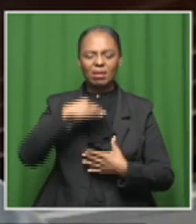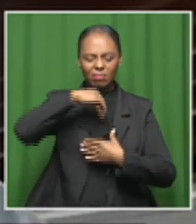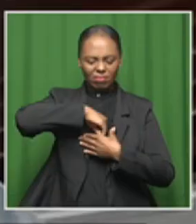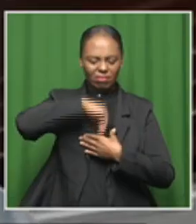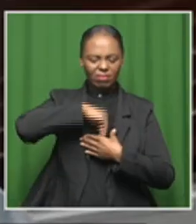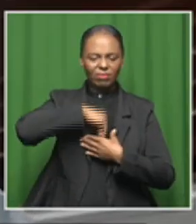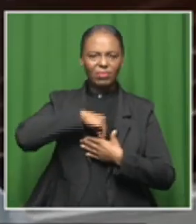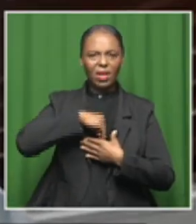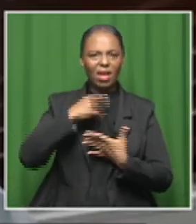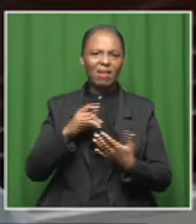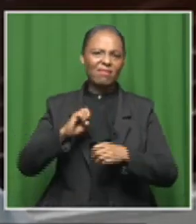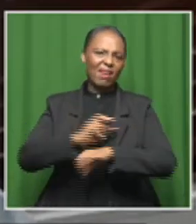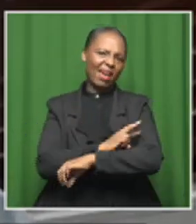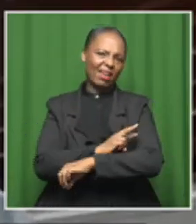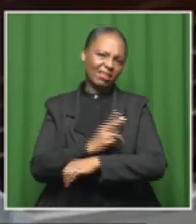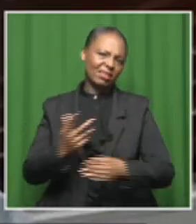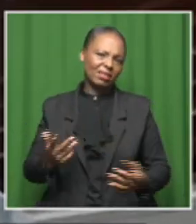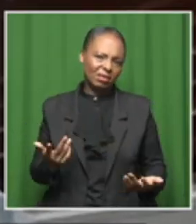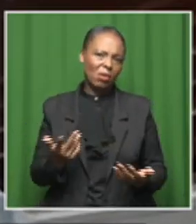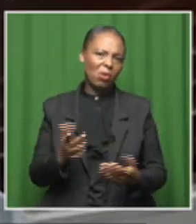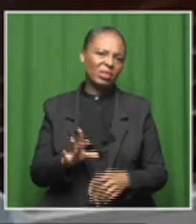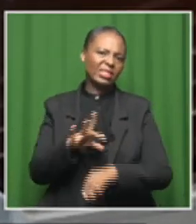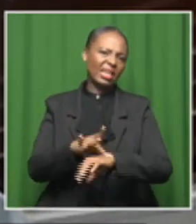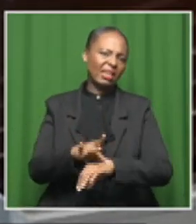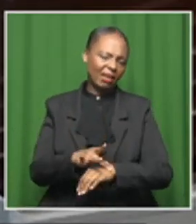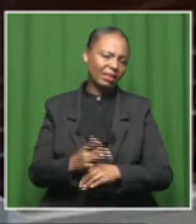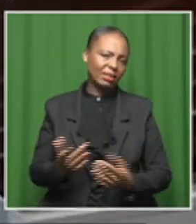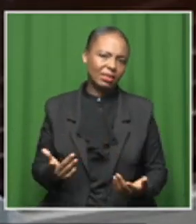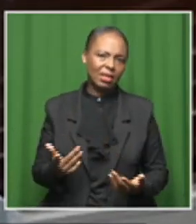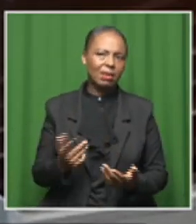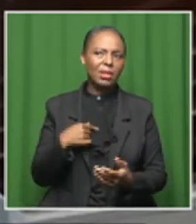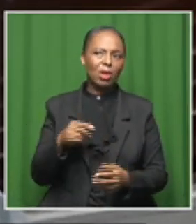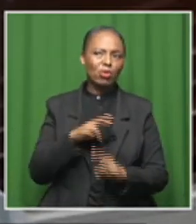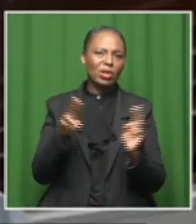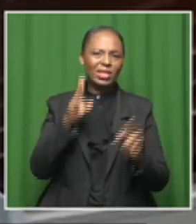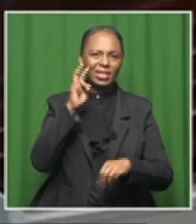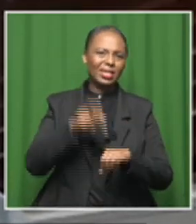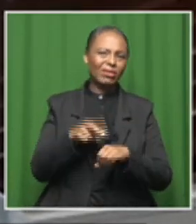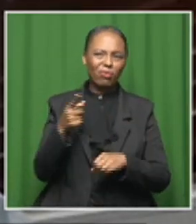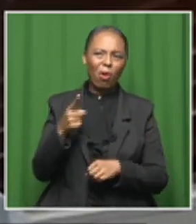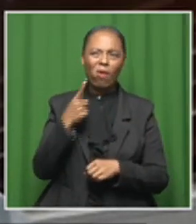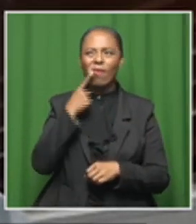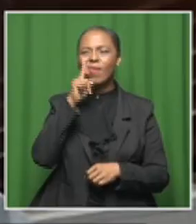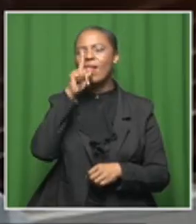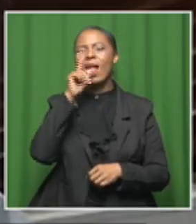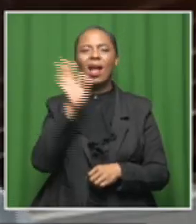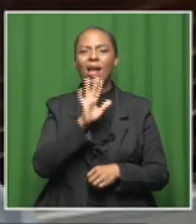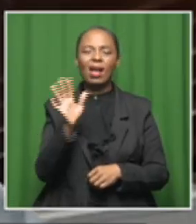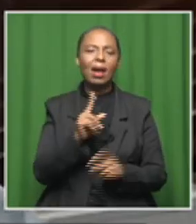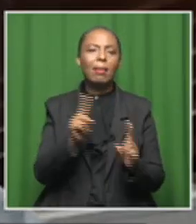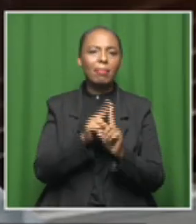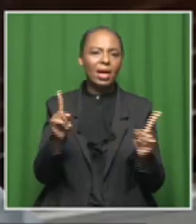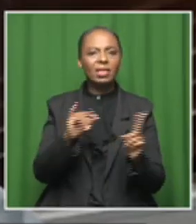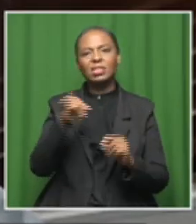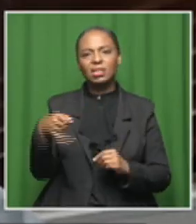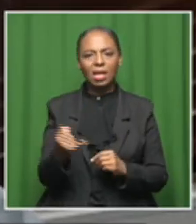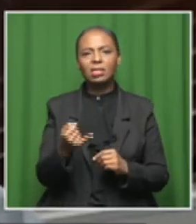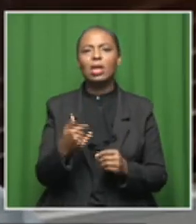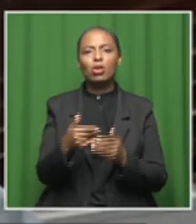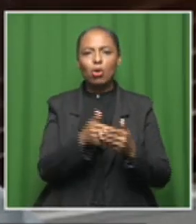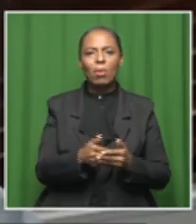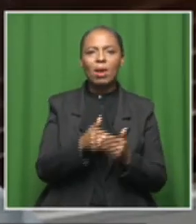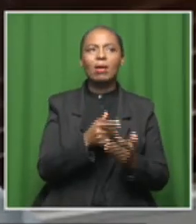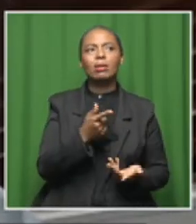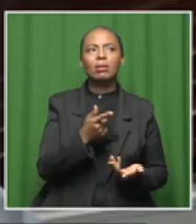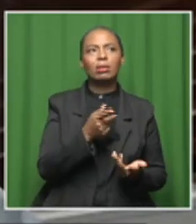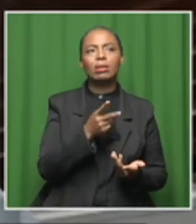good thing. And that's why I don't think it's necessary to test. What we do is systematically, the same way we look at